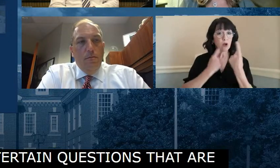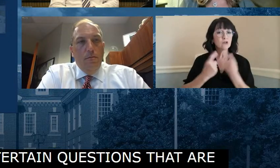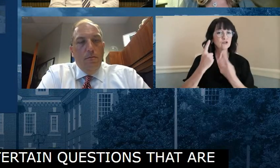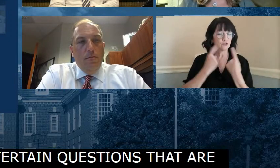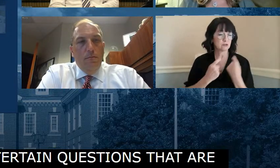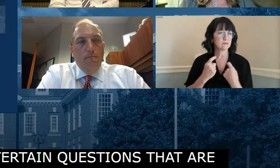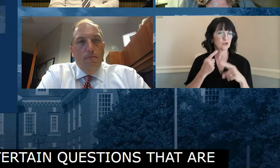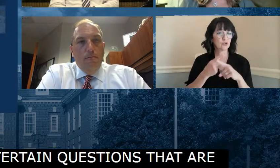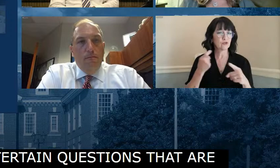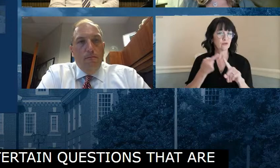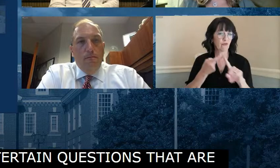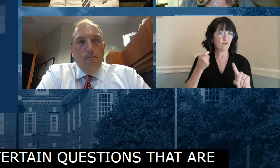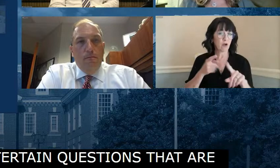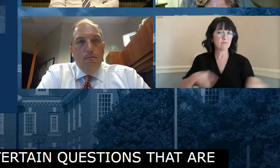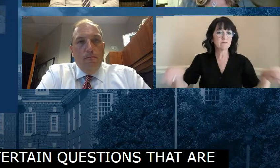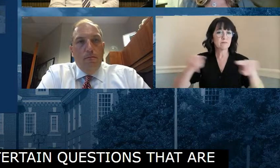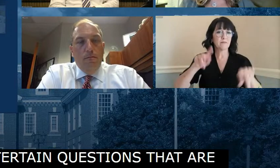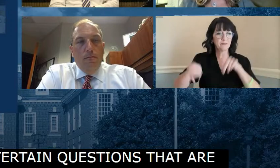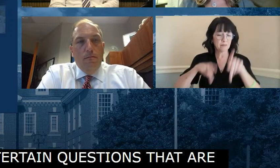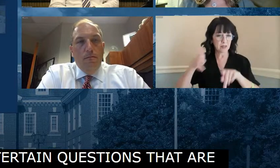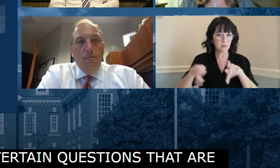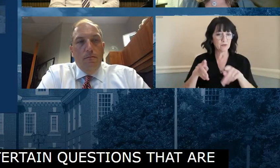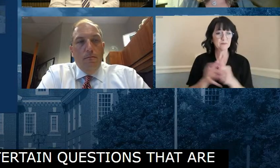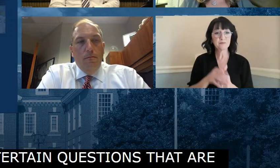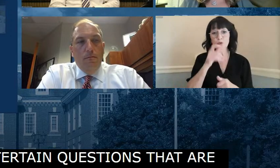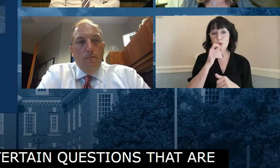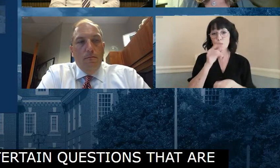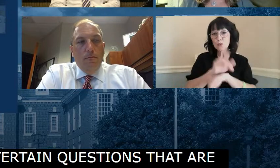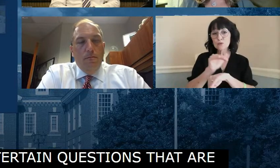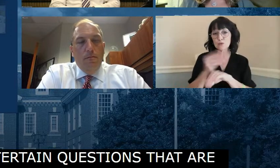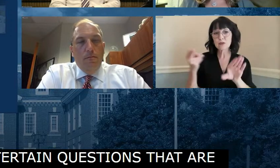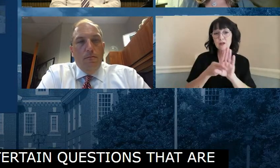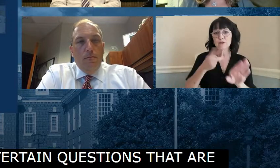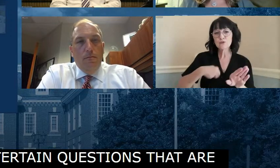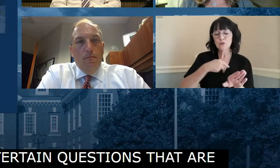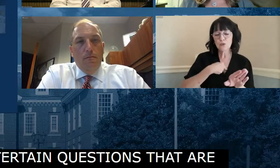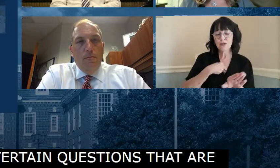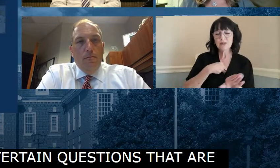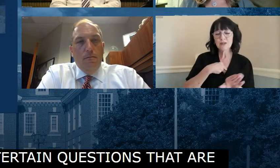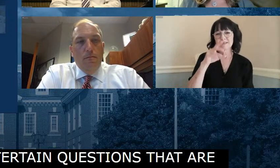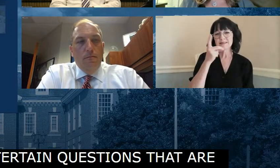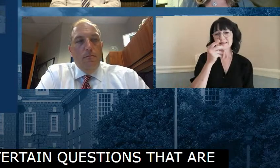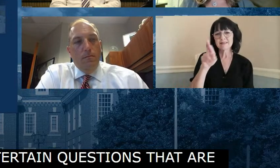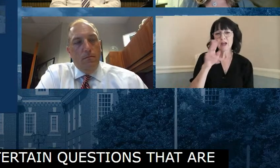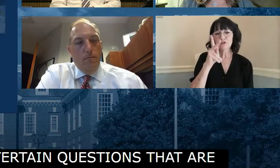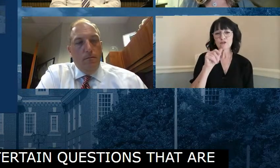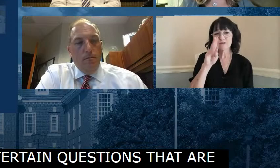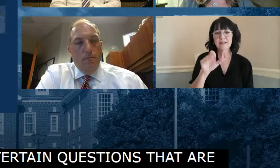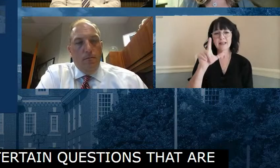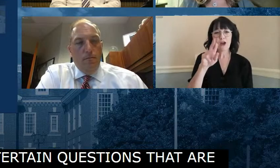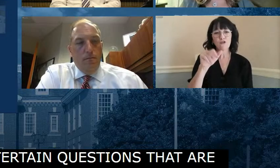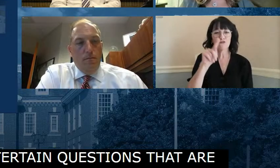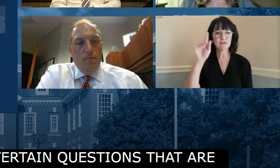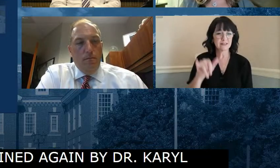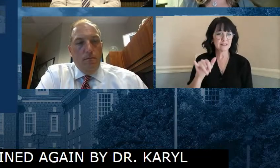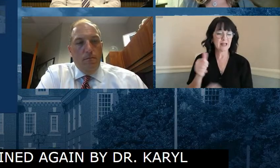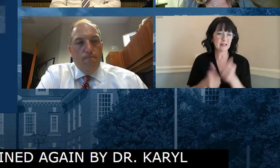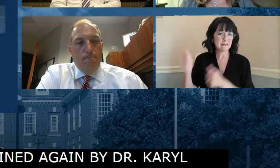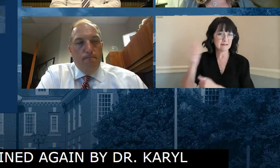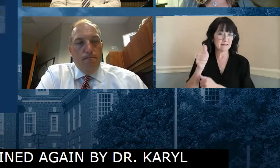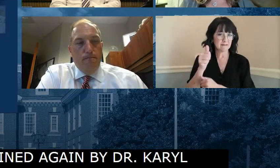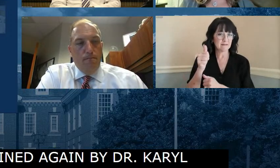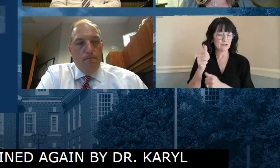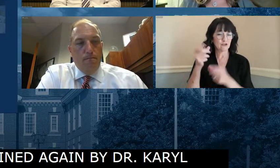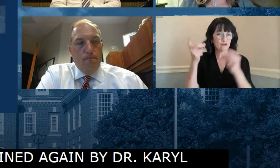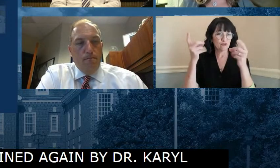joined again by Dr. Carol Rattay, the Director of the Division of Public Health. We thank her for coming in and all the great work